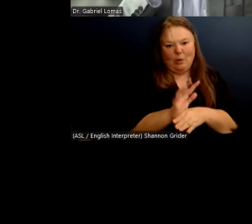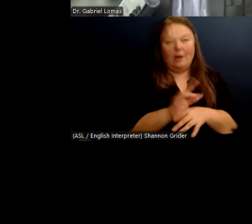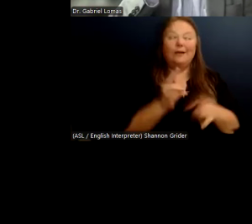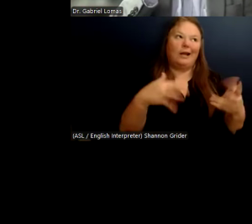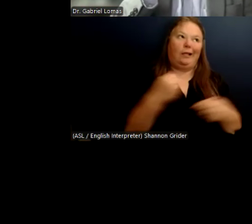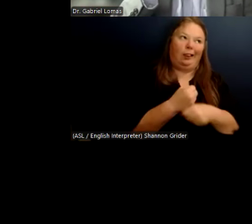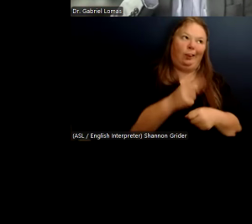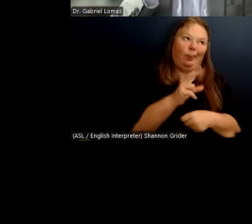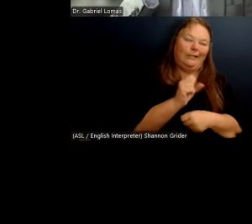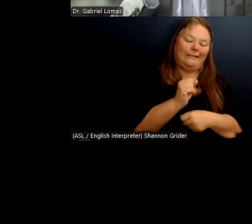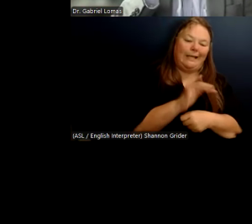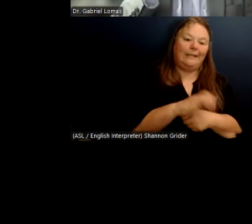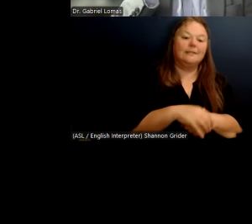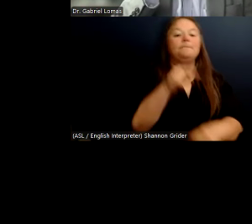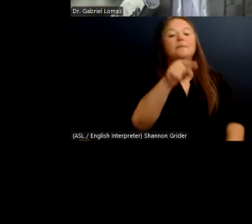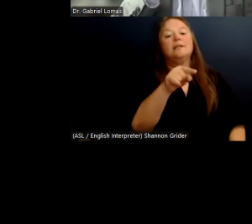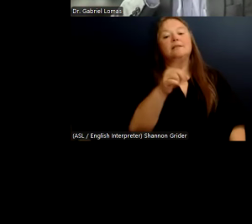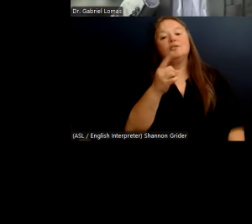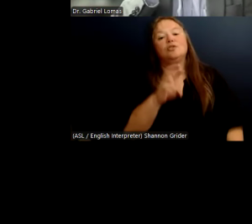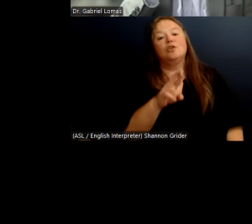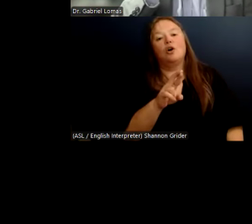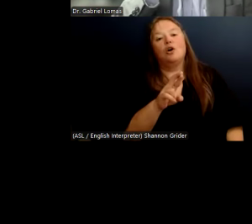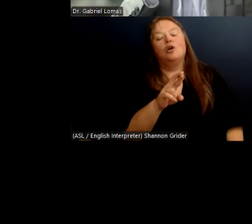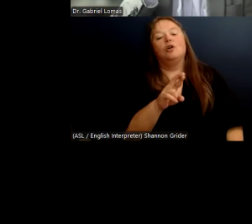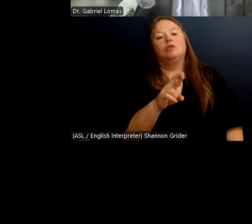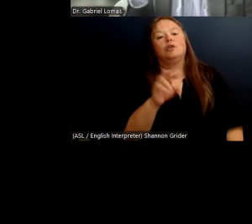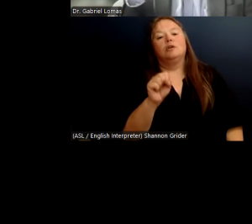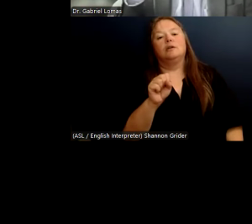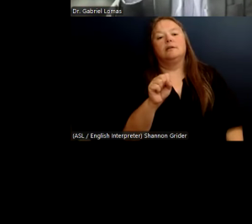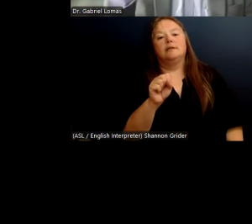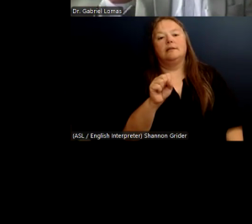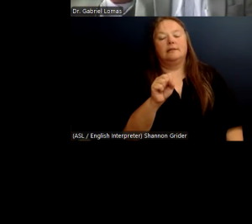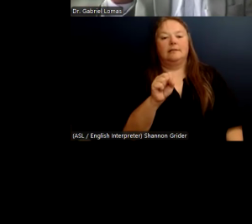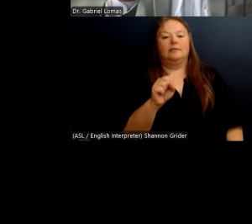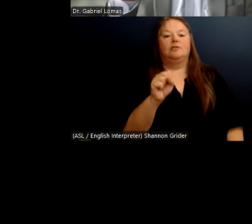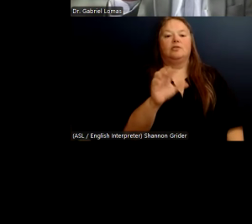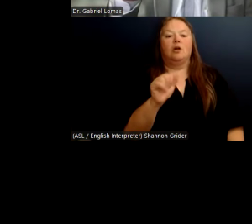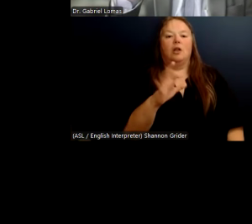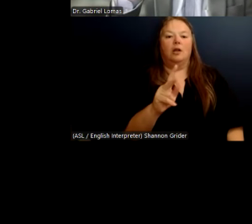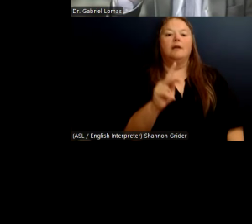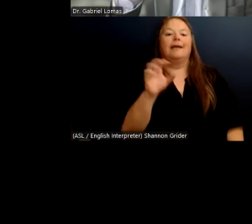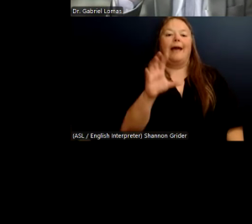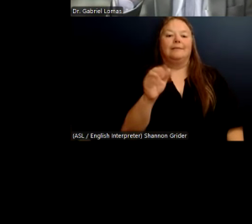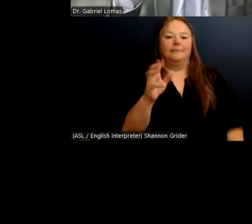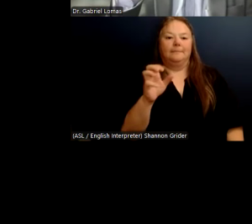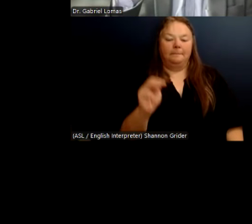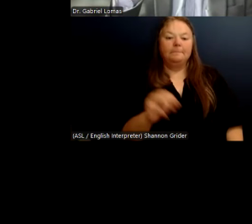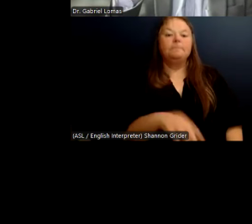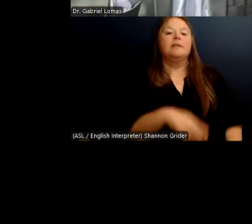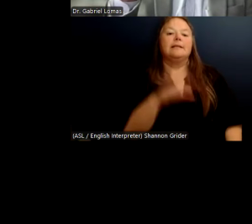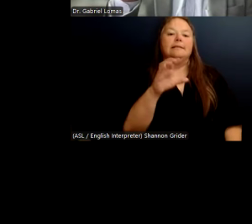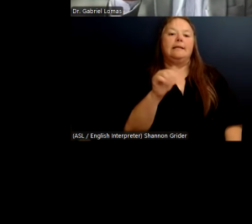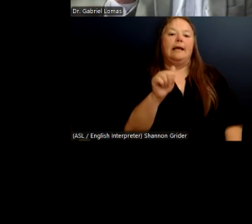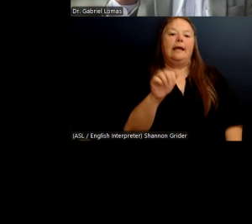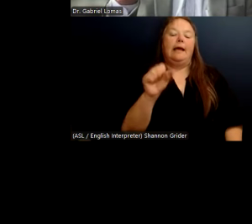seconds. This is Dr. Saul Kassin, Kassin, and this is a very popular YouTube video where he